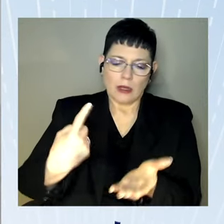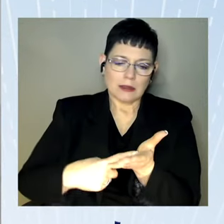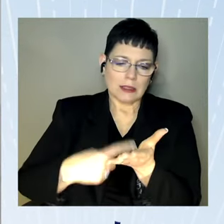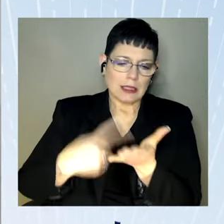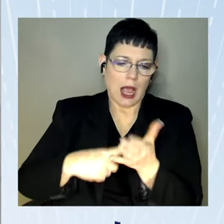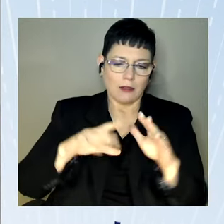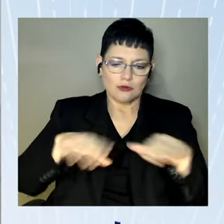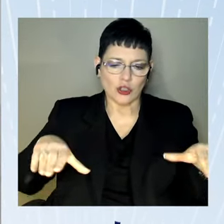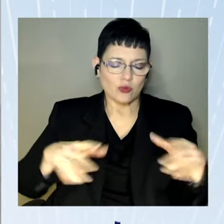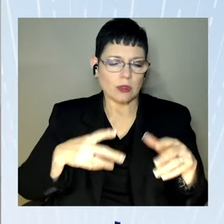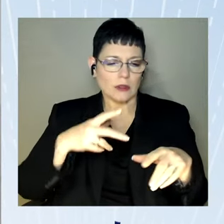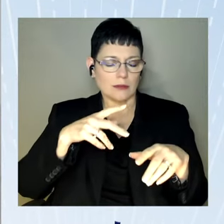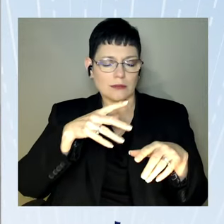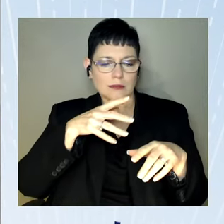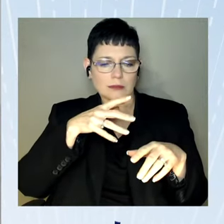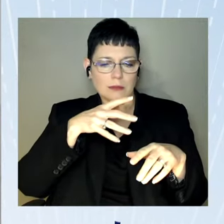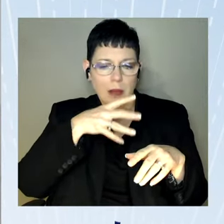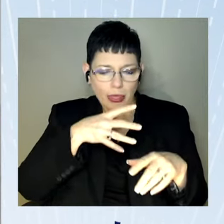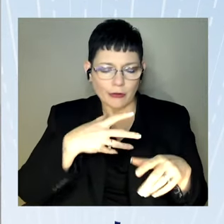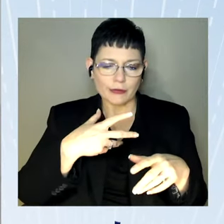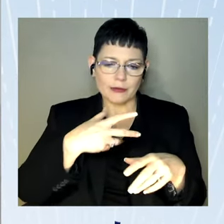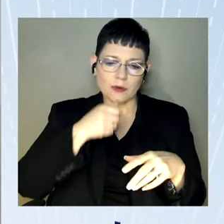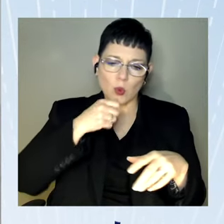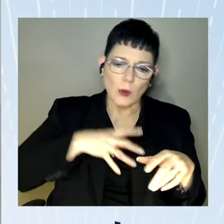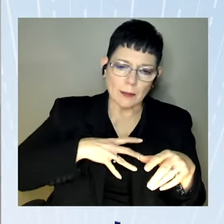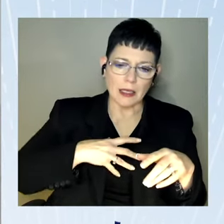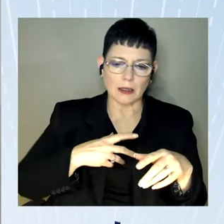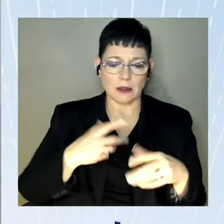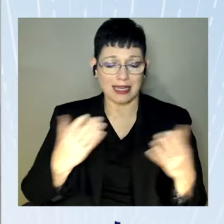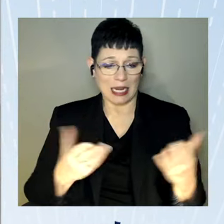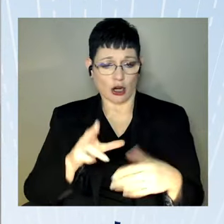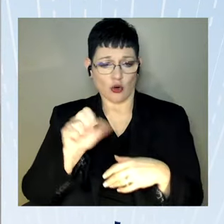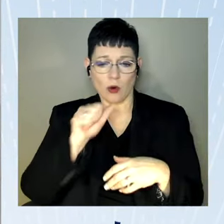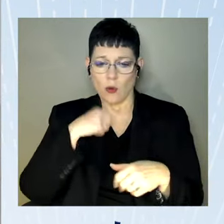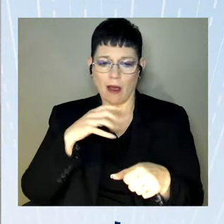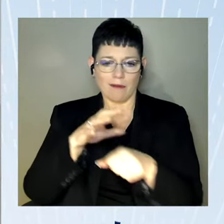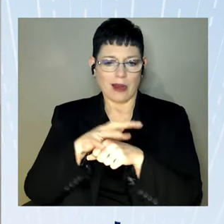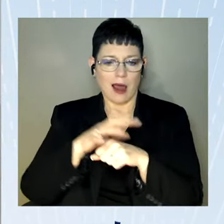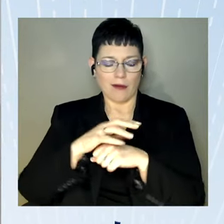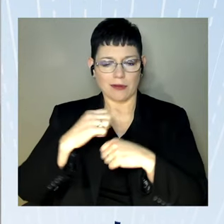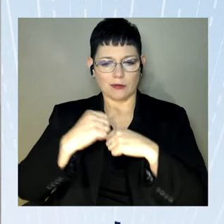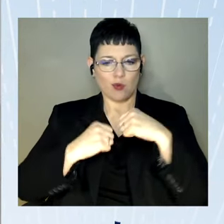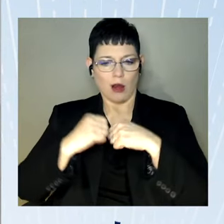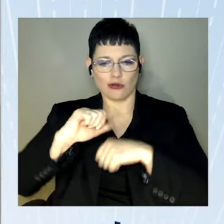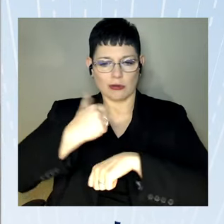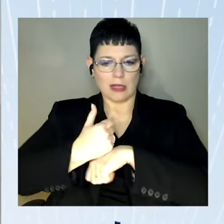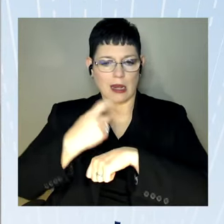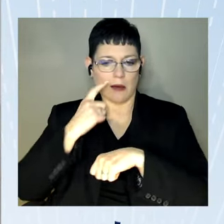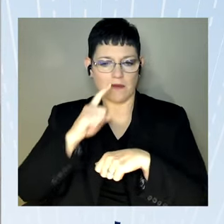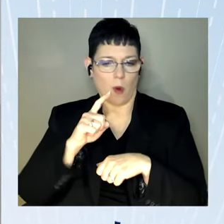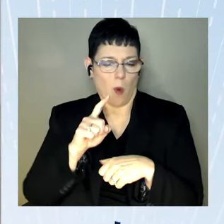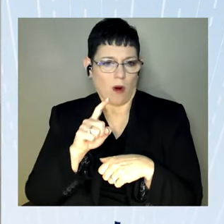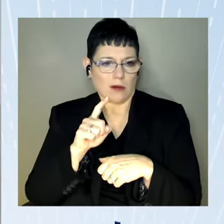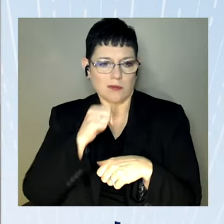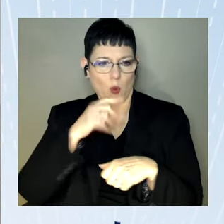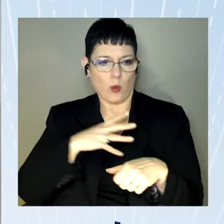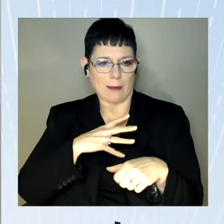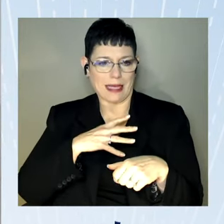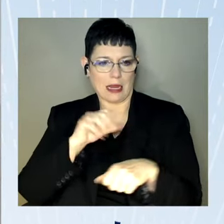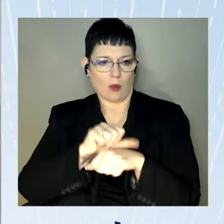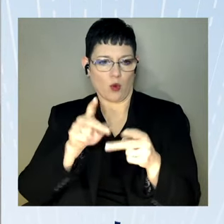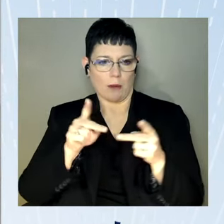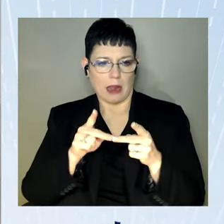care infrastructure in America has a real impact on our economy. In fact, the evidence is incredibly